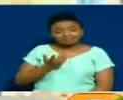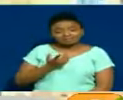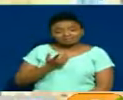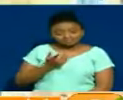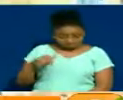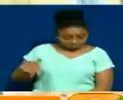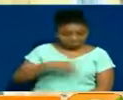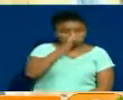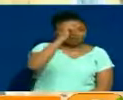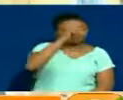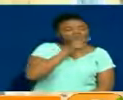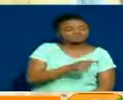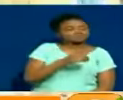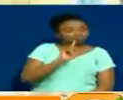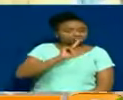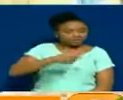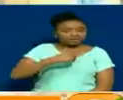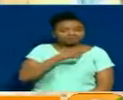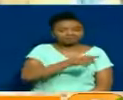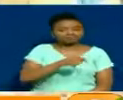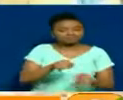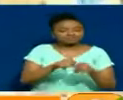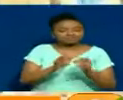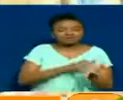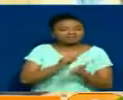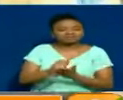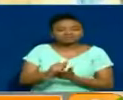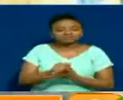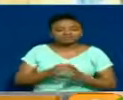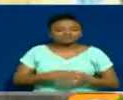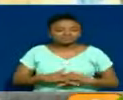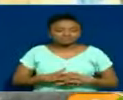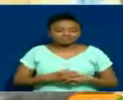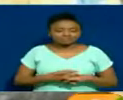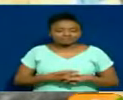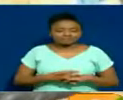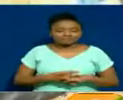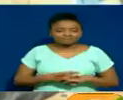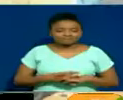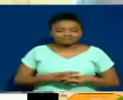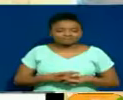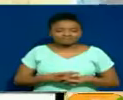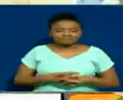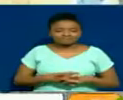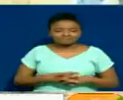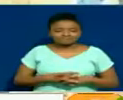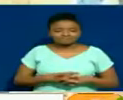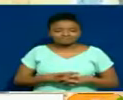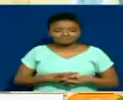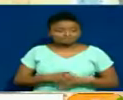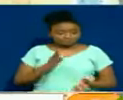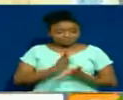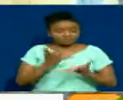claim damages and all the roads that have been down here. We need to be